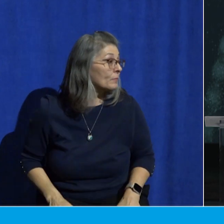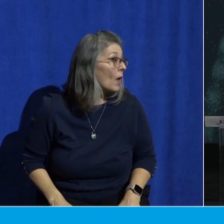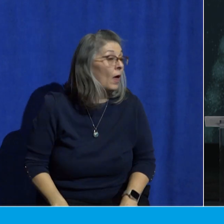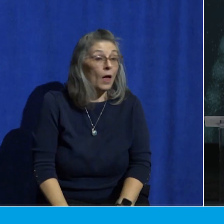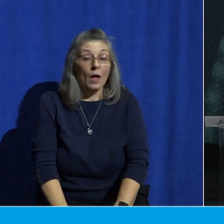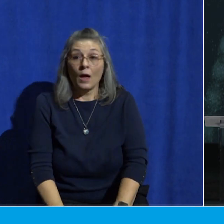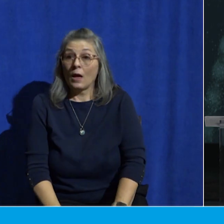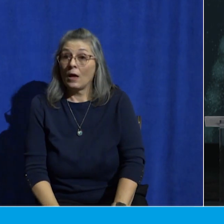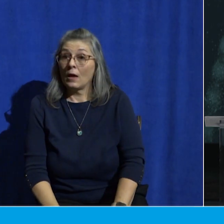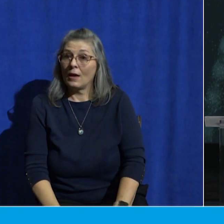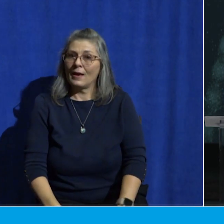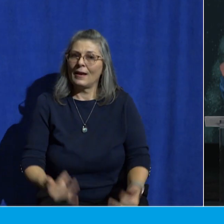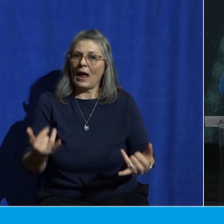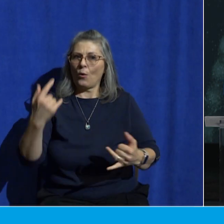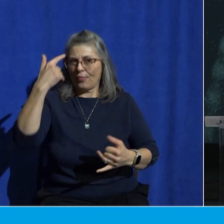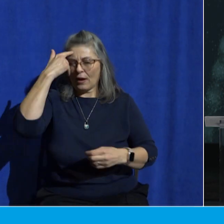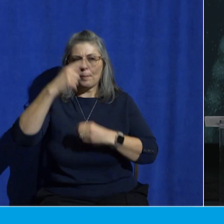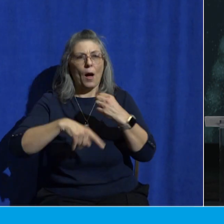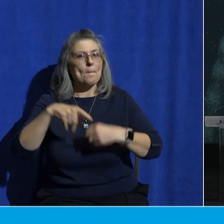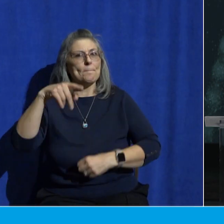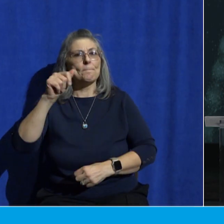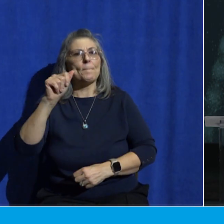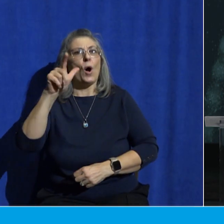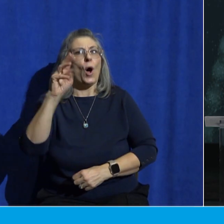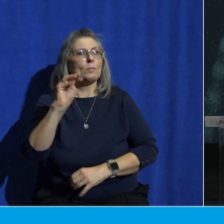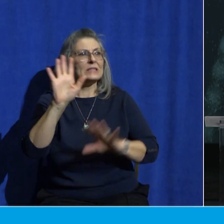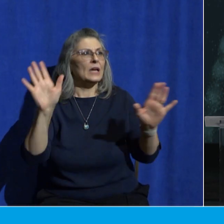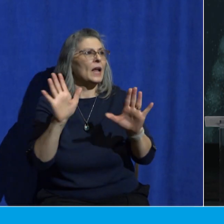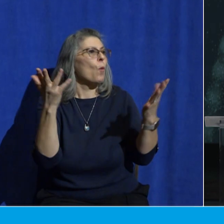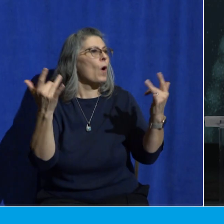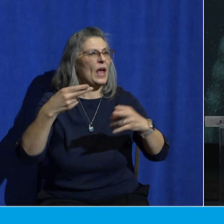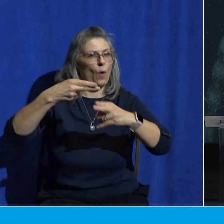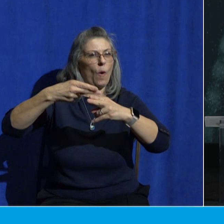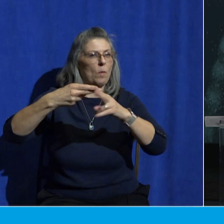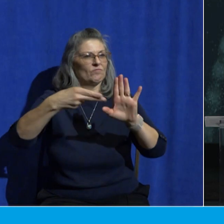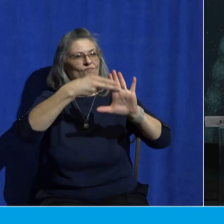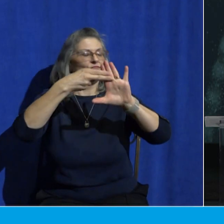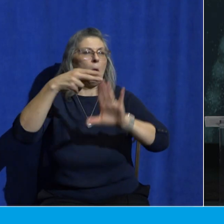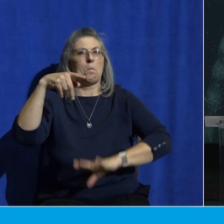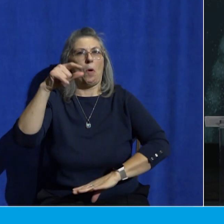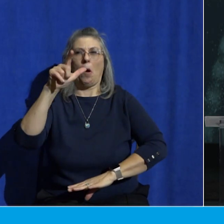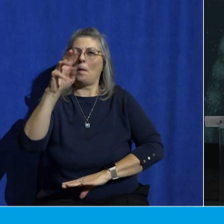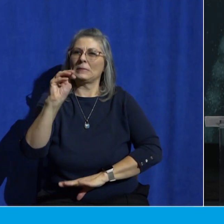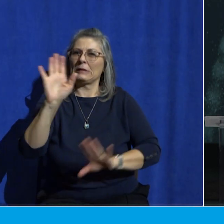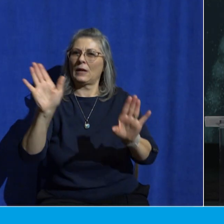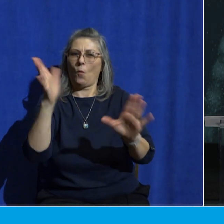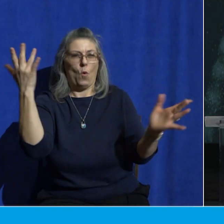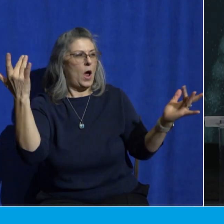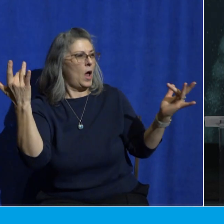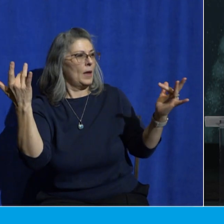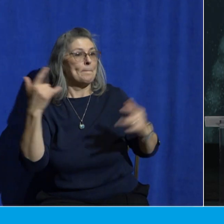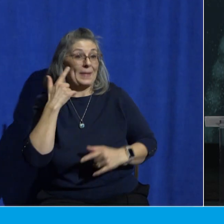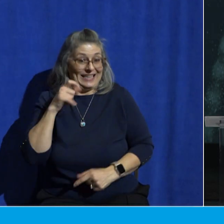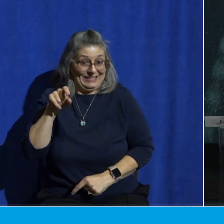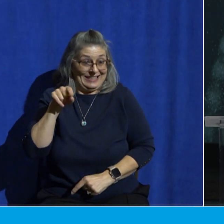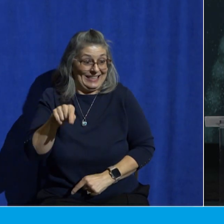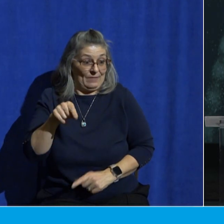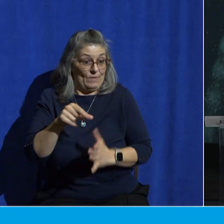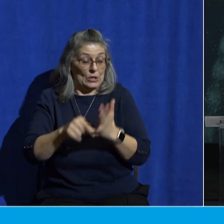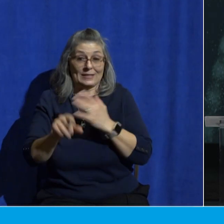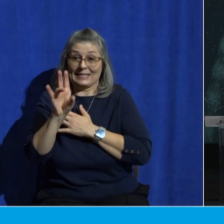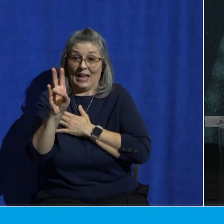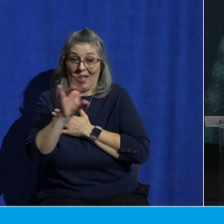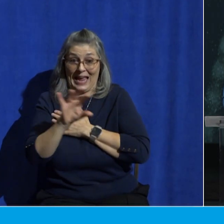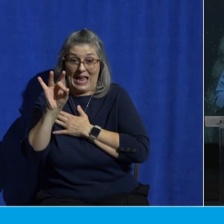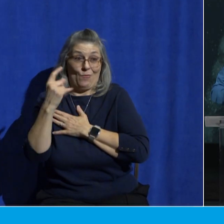Sunday. And the reason why it's called Palm Sunday is because of this picture in verse 7 and 8